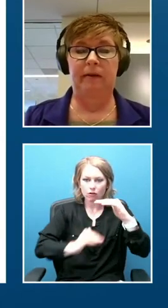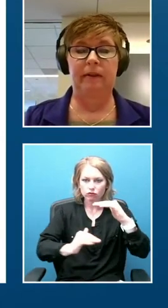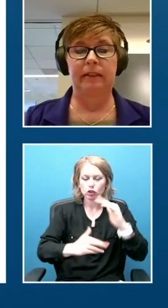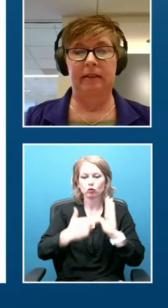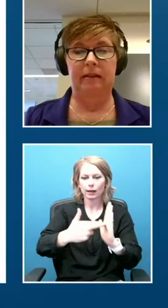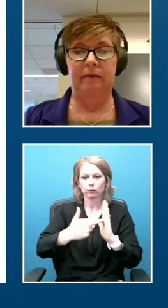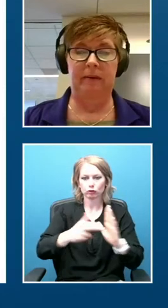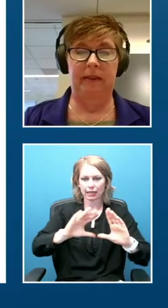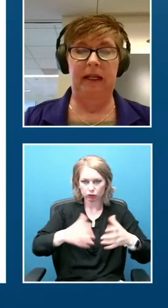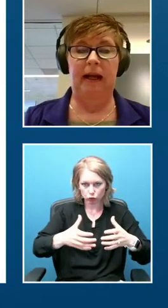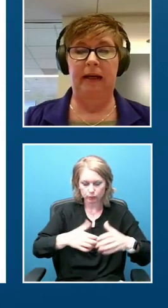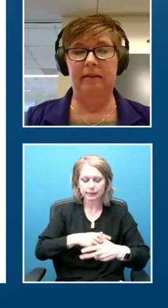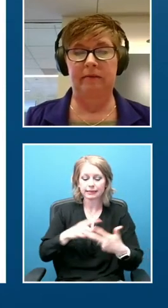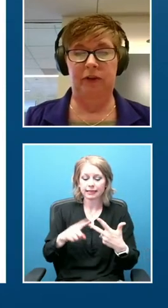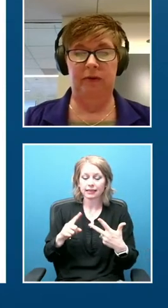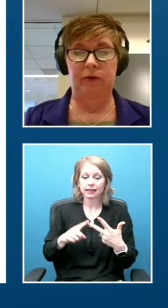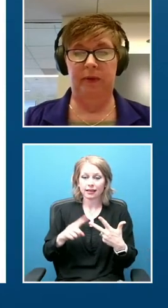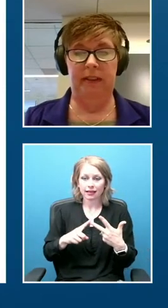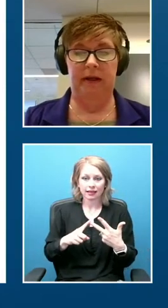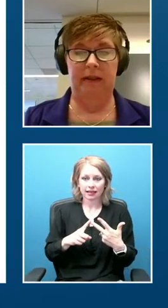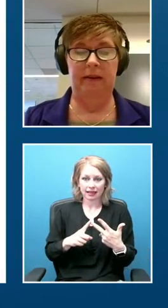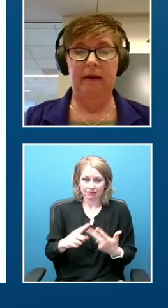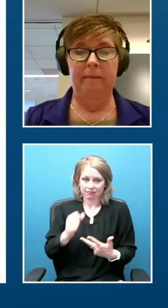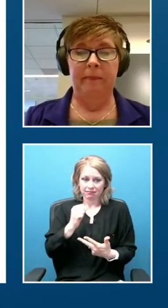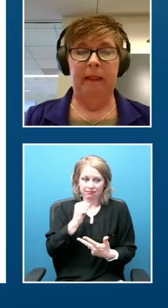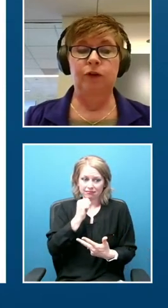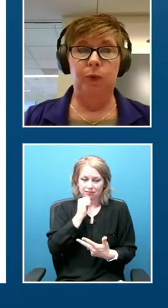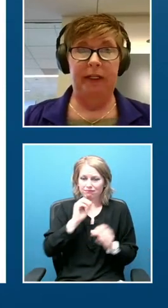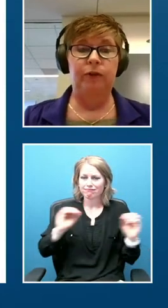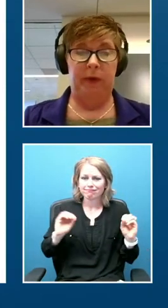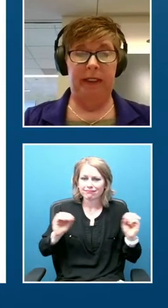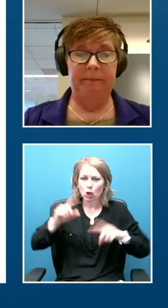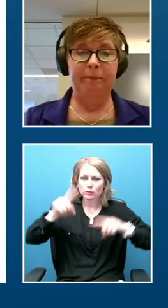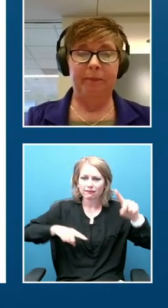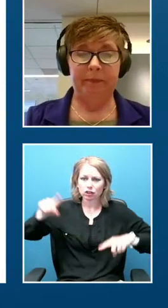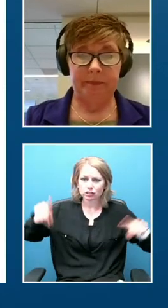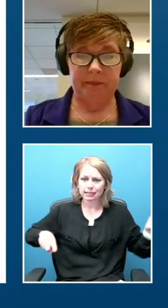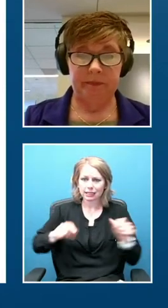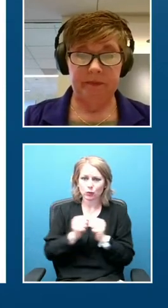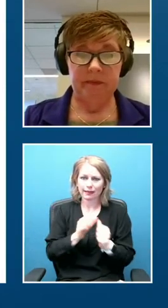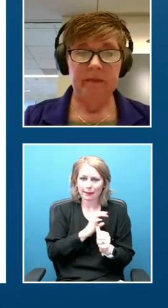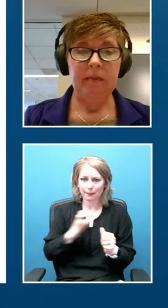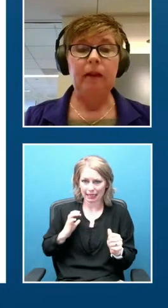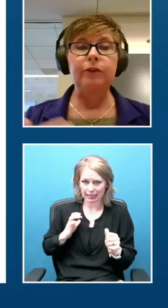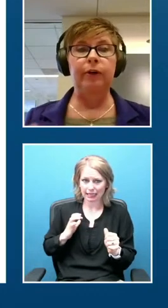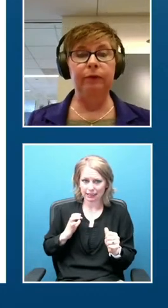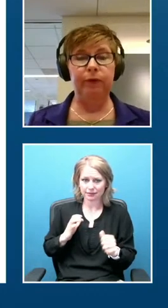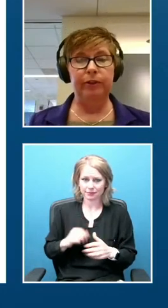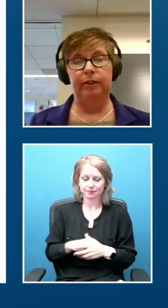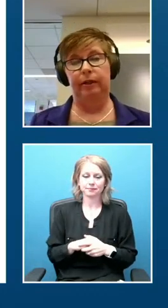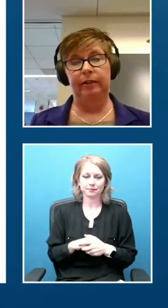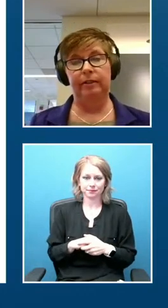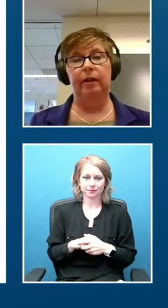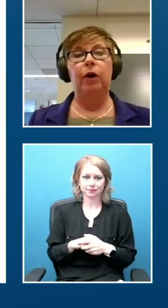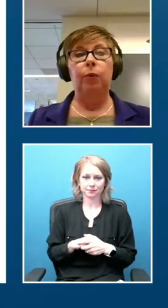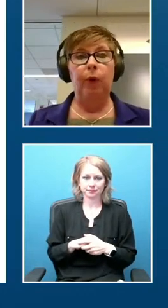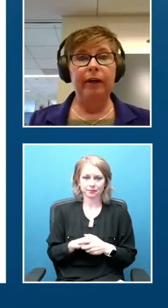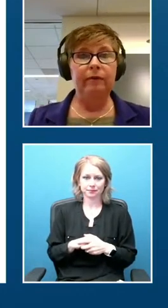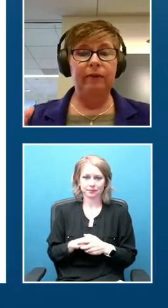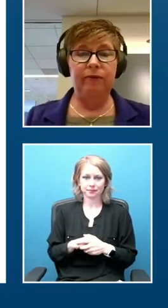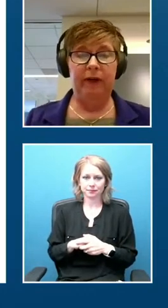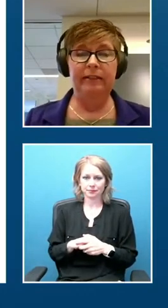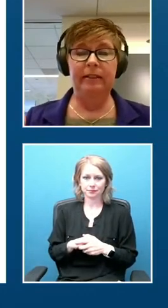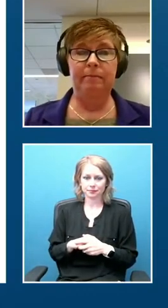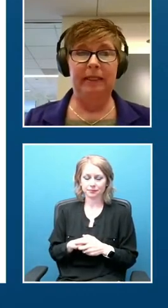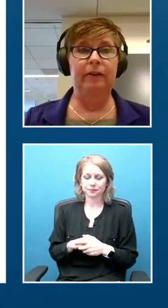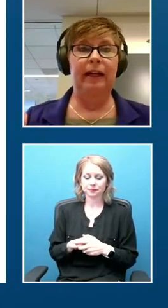membership of the executive committee as of June 29th, 2020. Turning first to notice. One